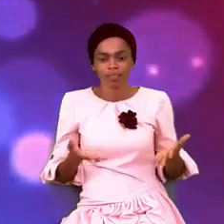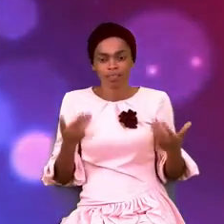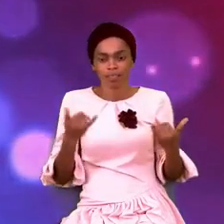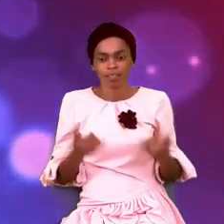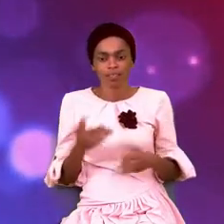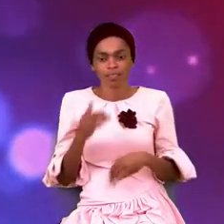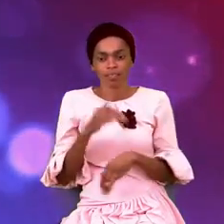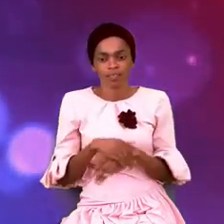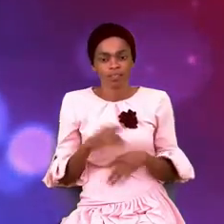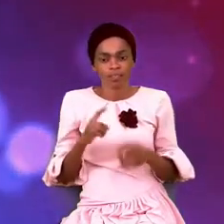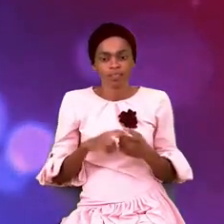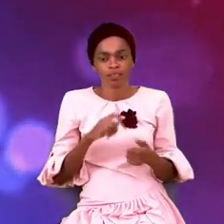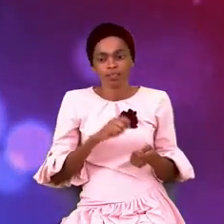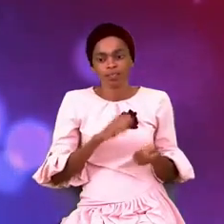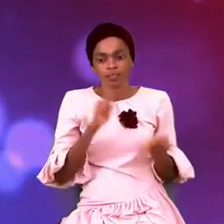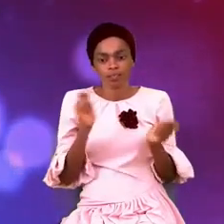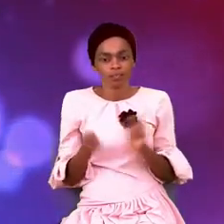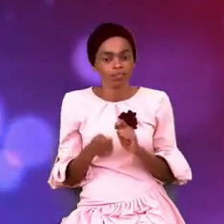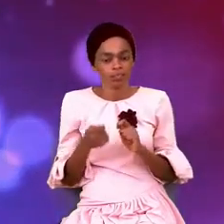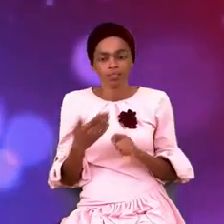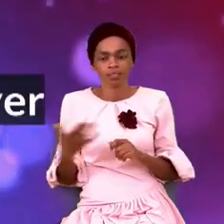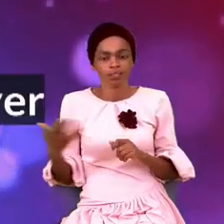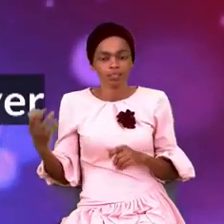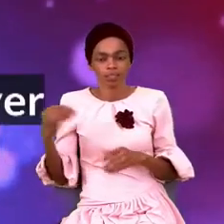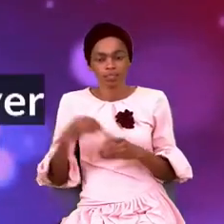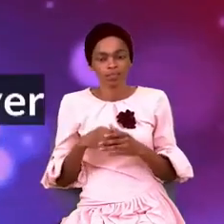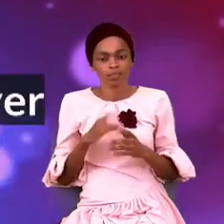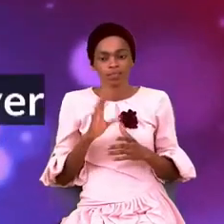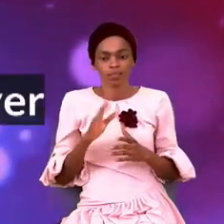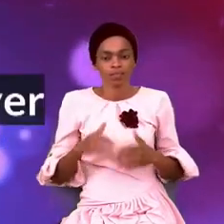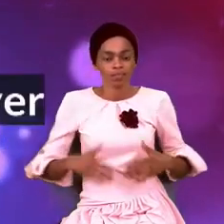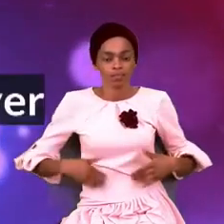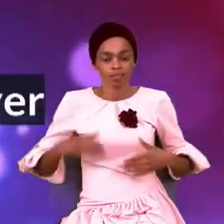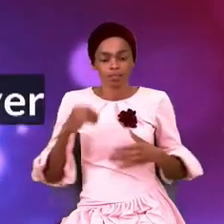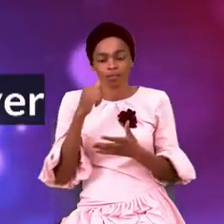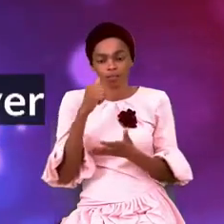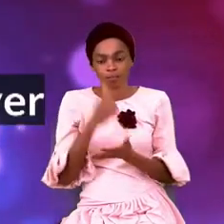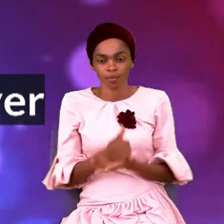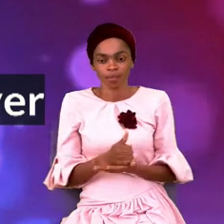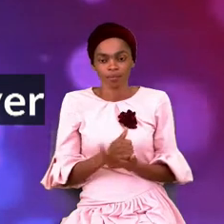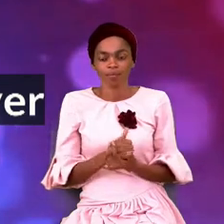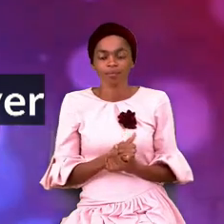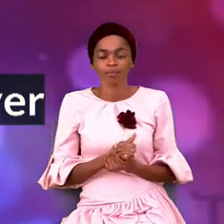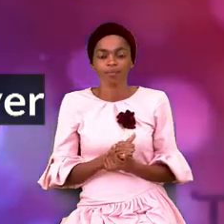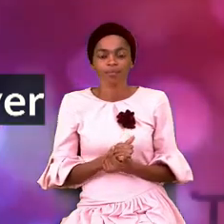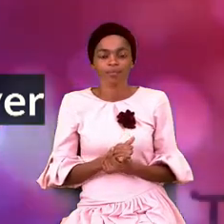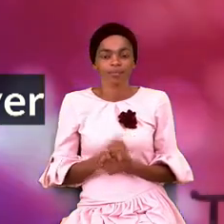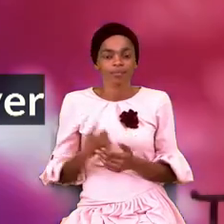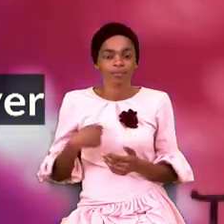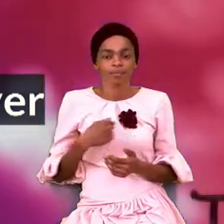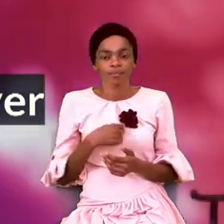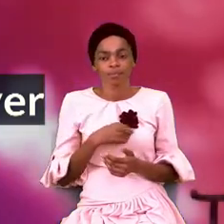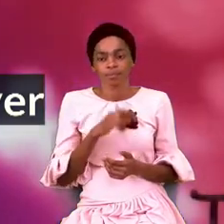We are called to be a people of prayer.